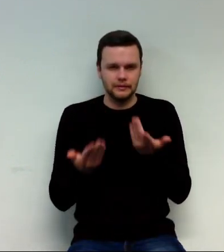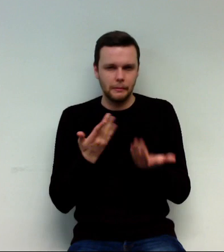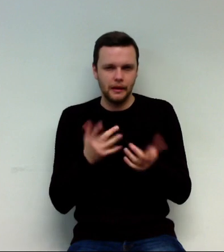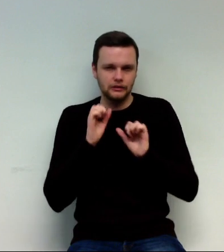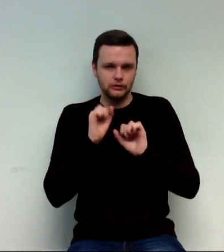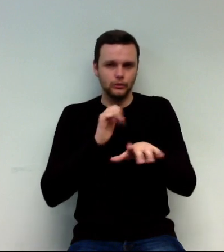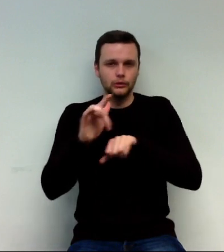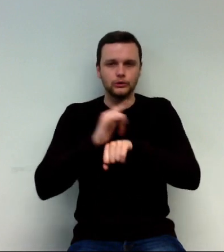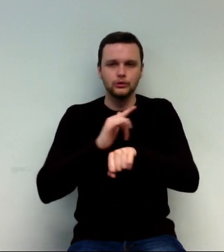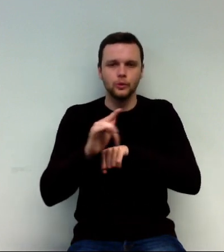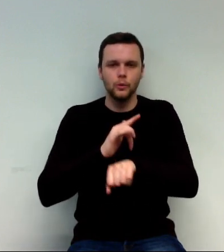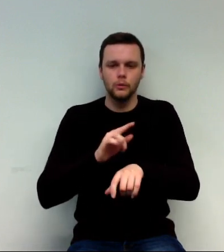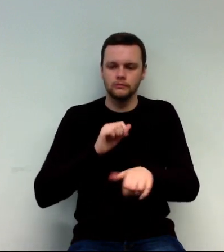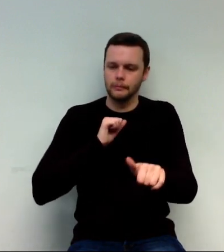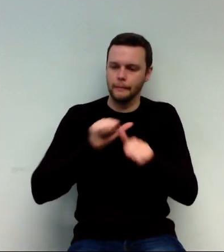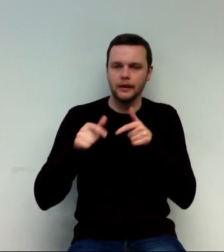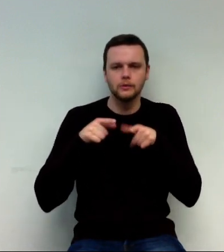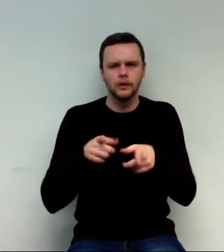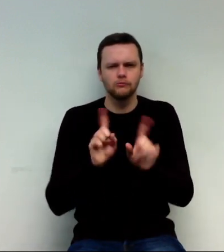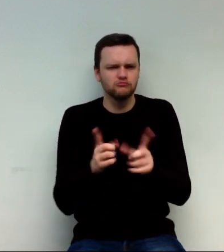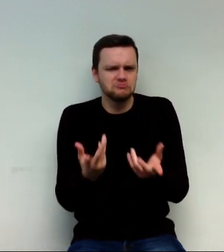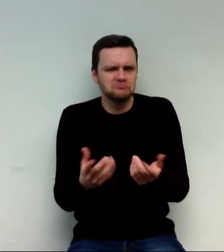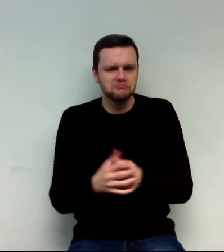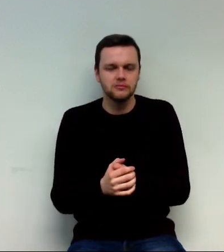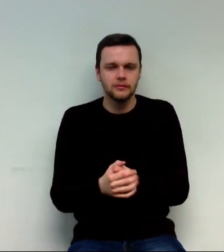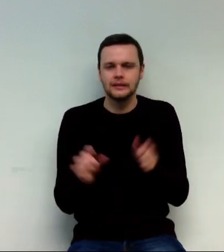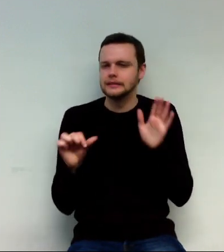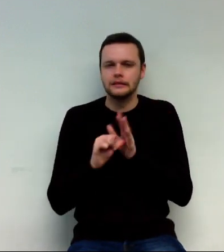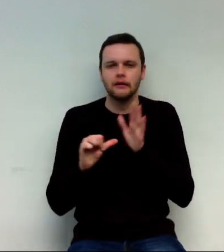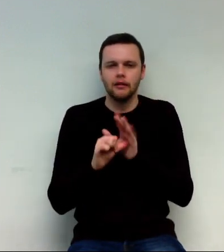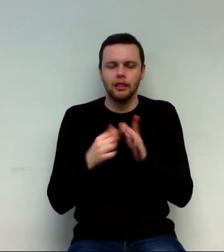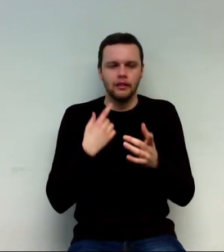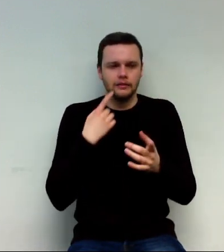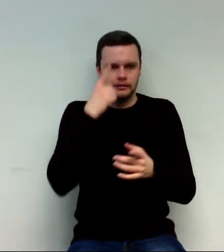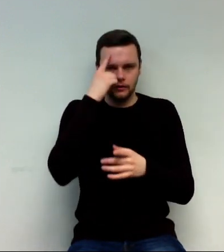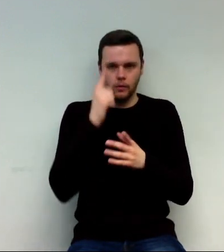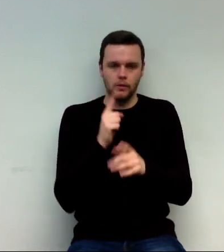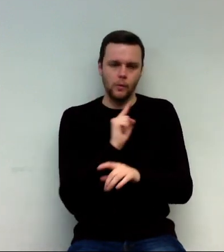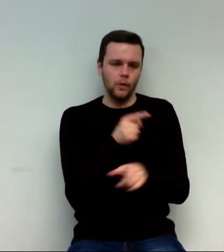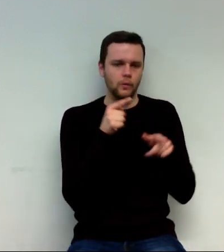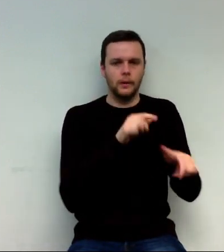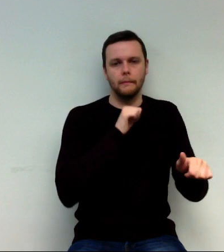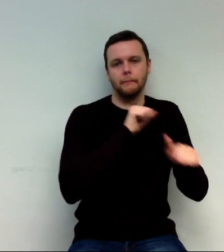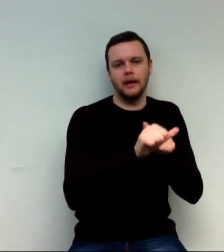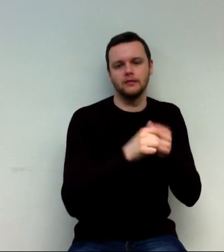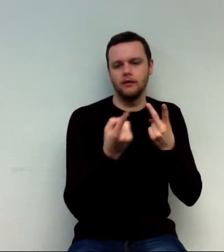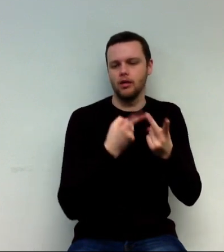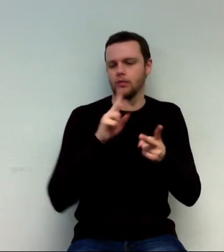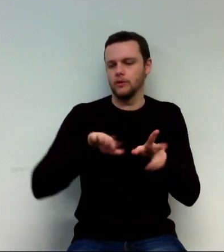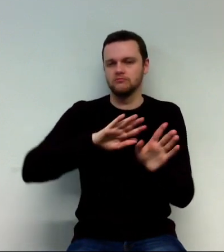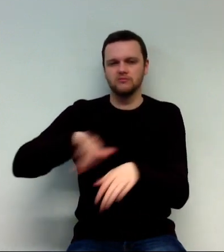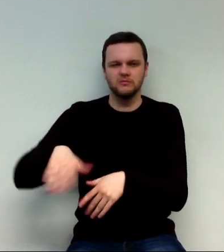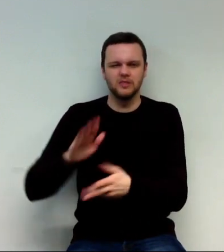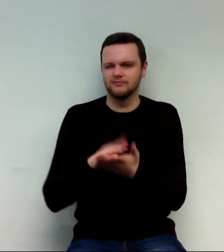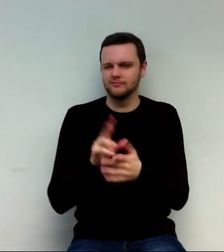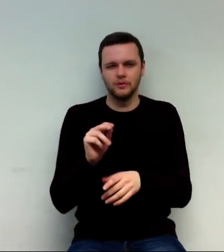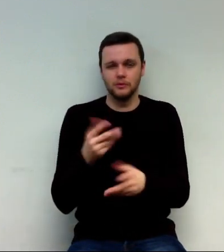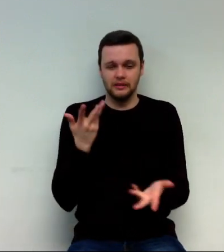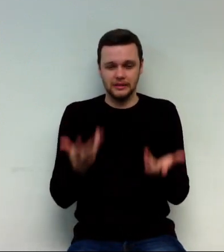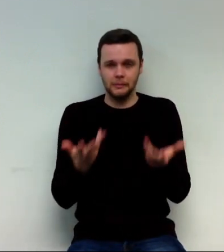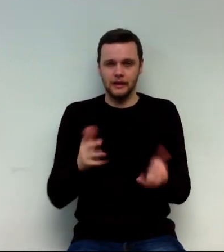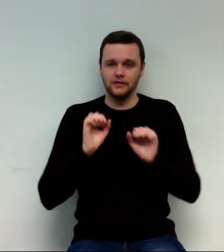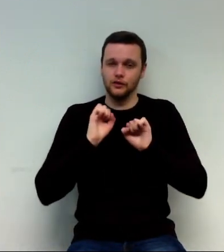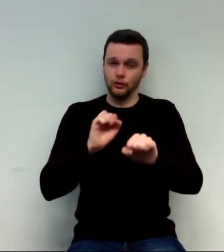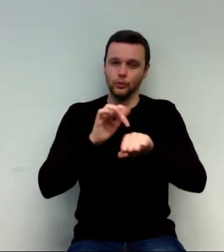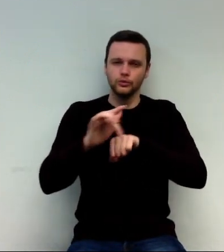show is, what the best way to do it is. It's hard. It's very difficult to kind of say, oh, one way is better than another, because it's absolutely dependent on what's happening